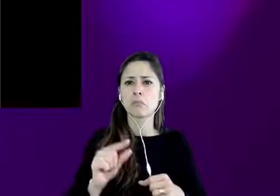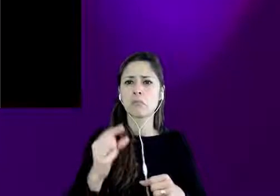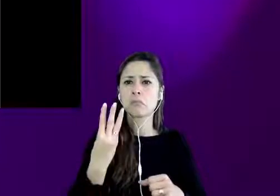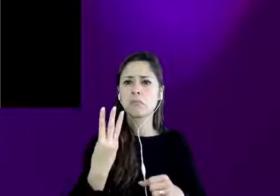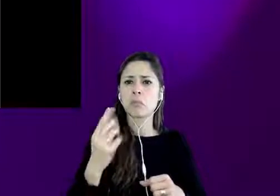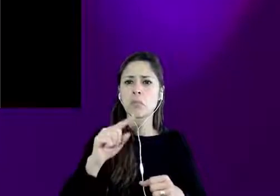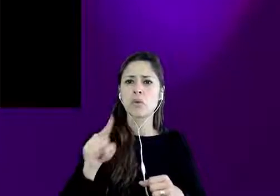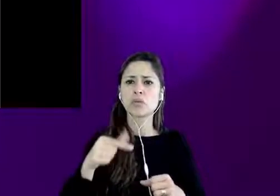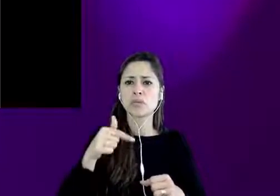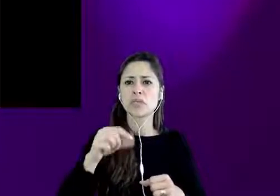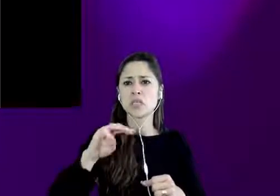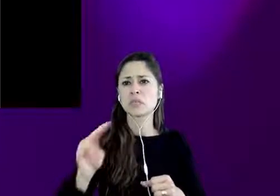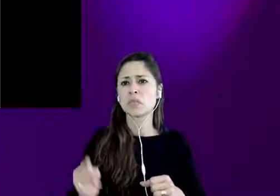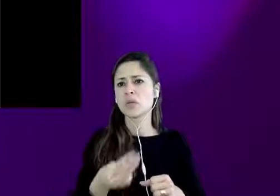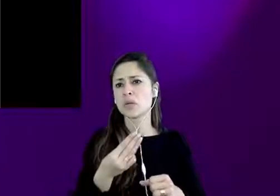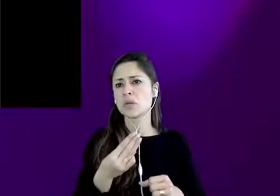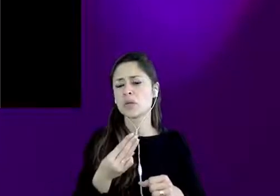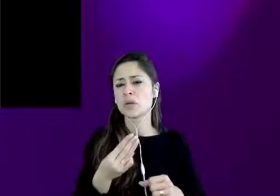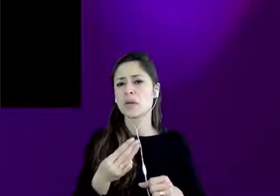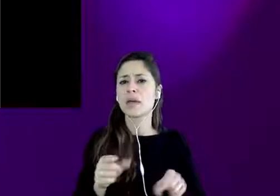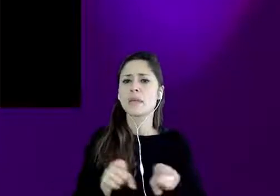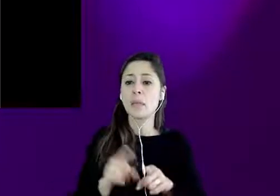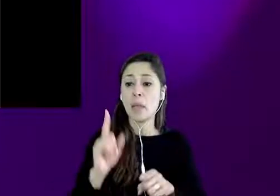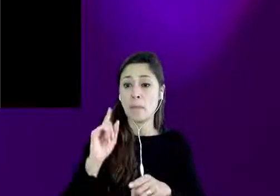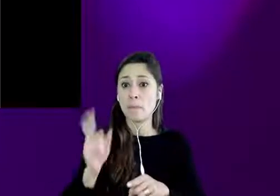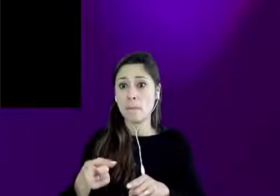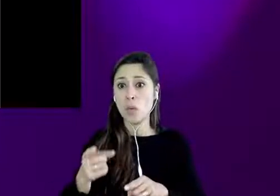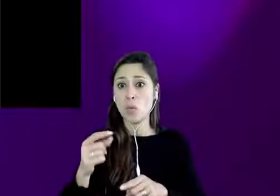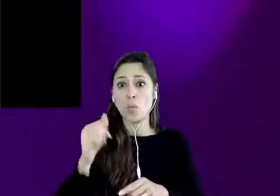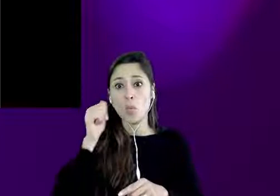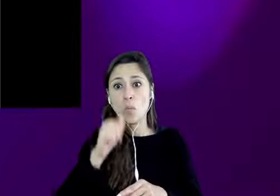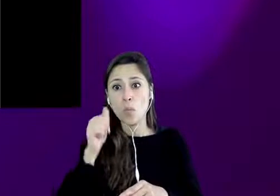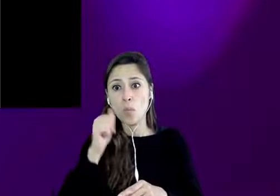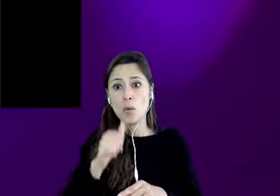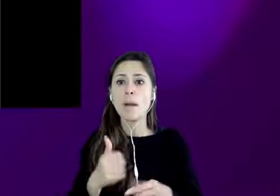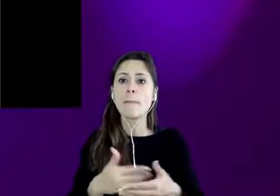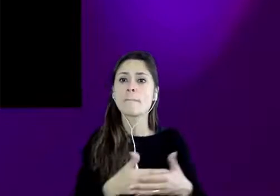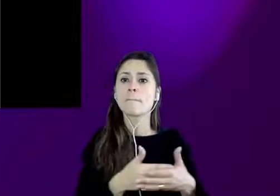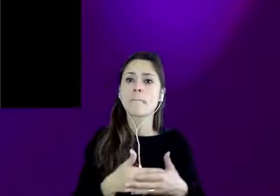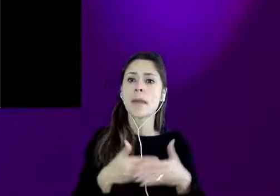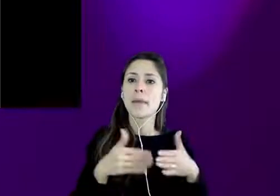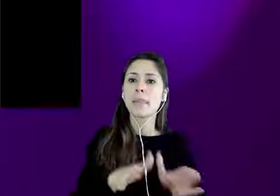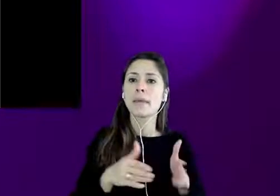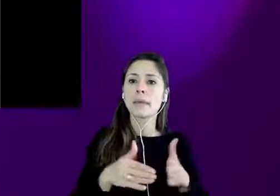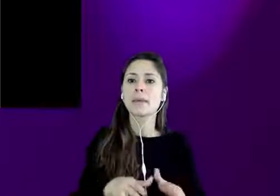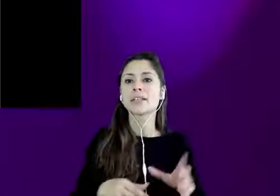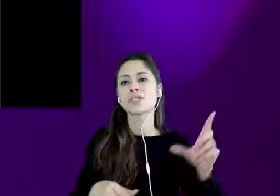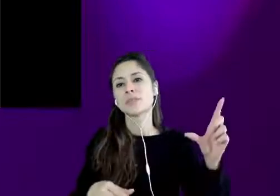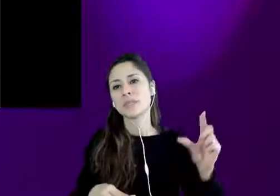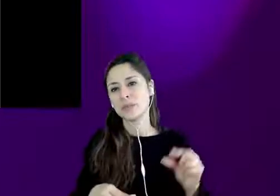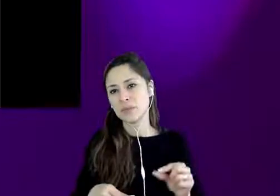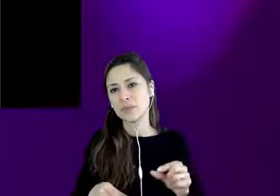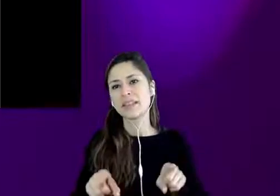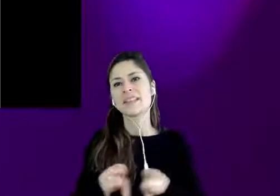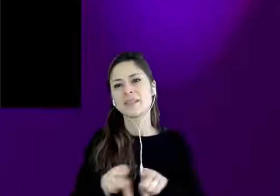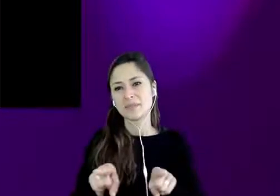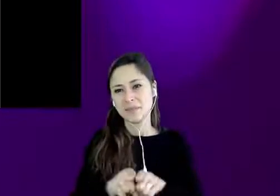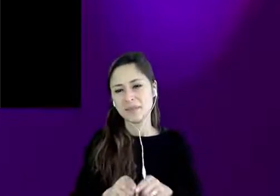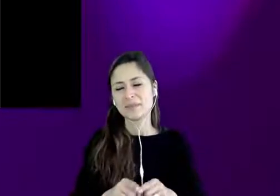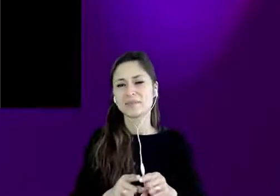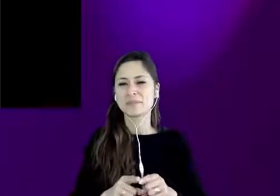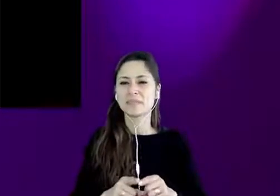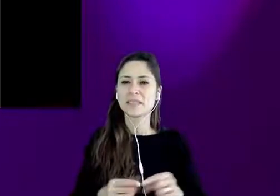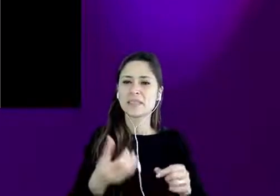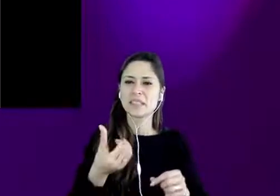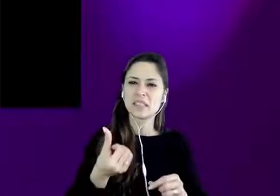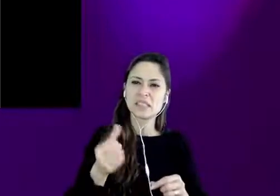born is also decreased below the 65 threshold. Now we are at 56, 57. And